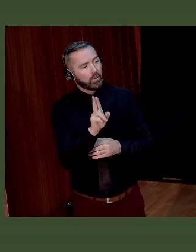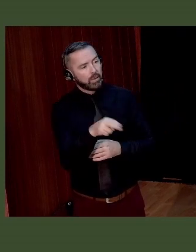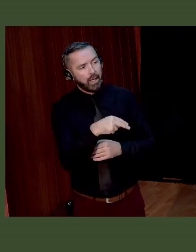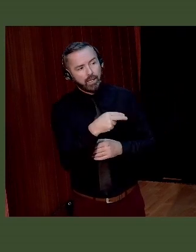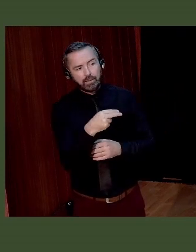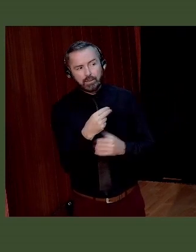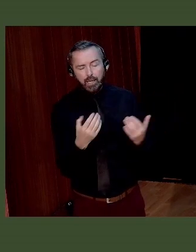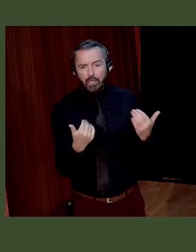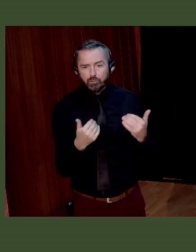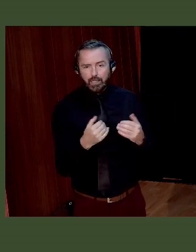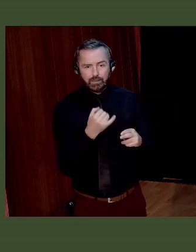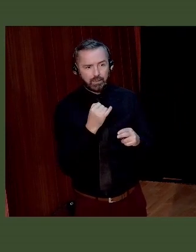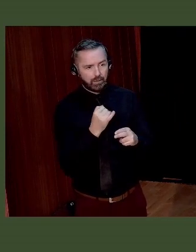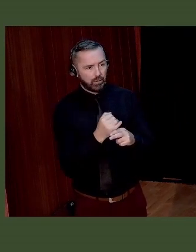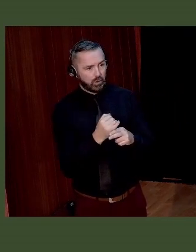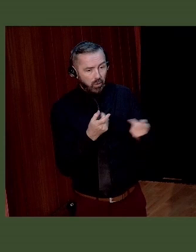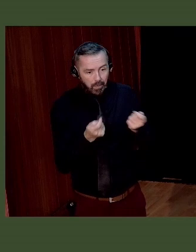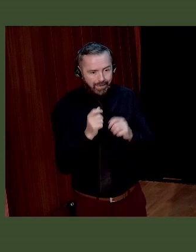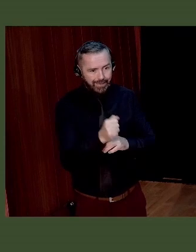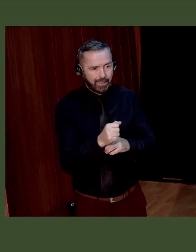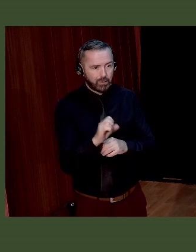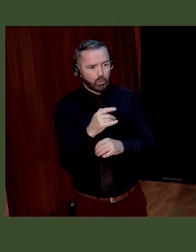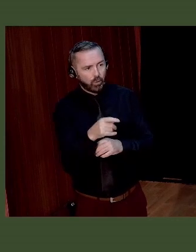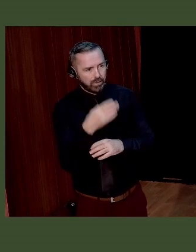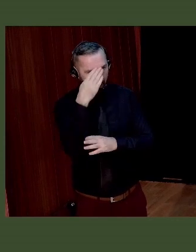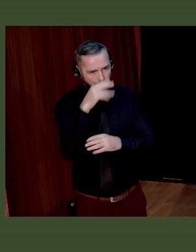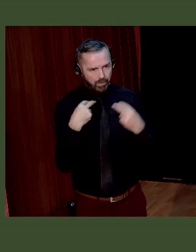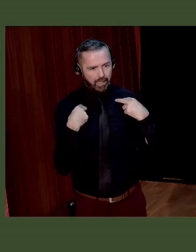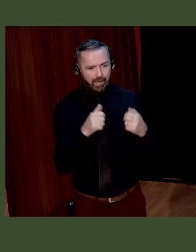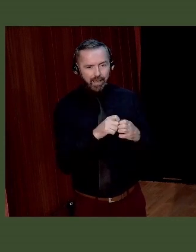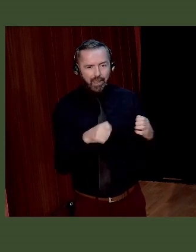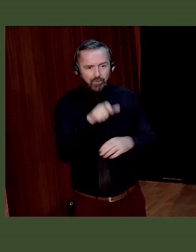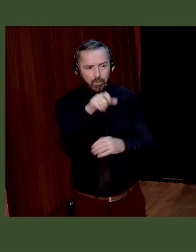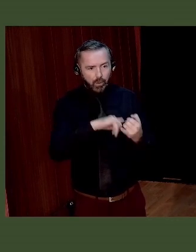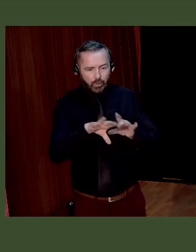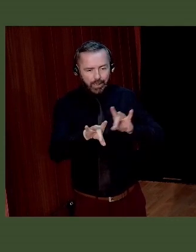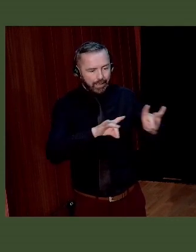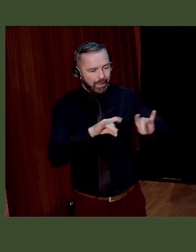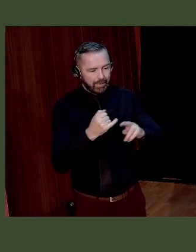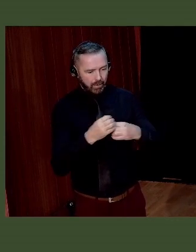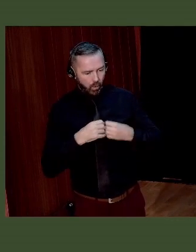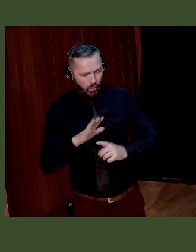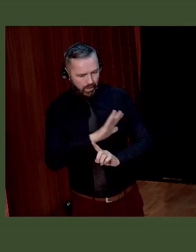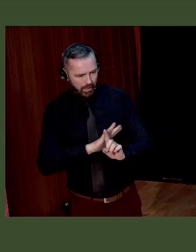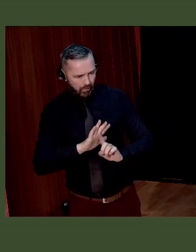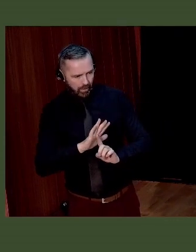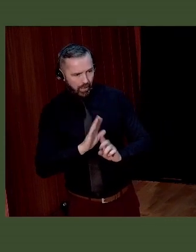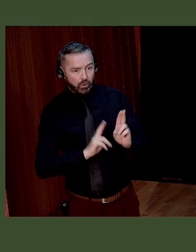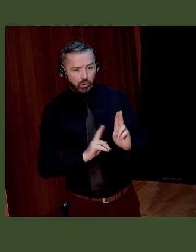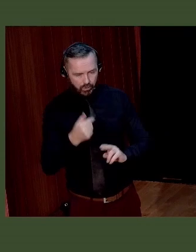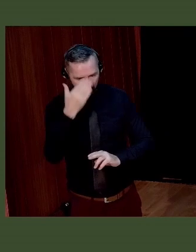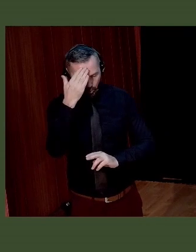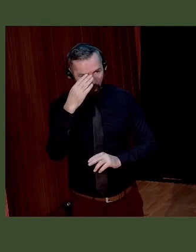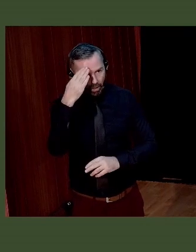We can attract the school managers towards the Irish language. Every person who is elected in his own area should